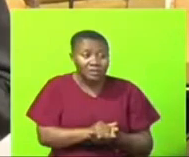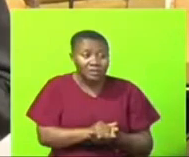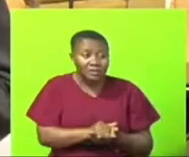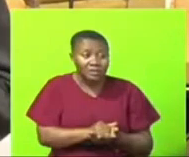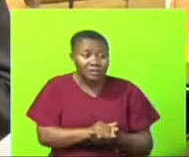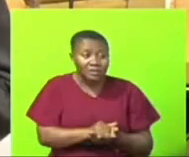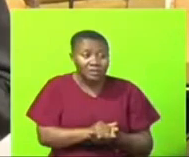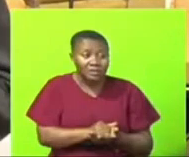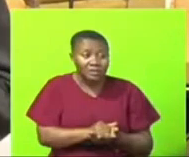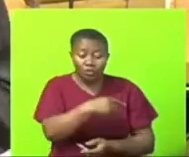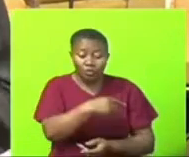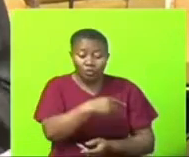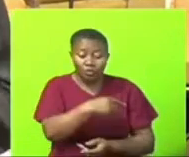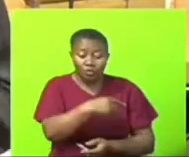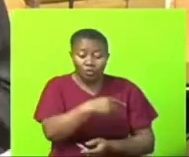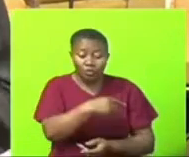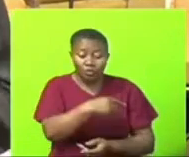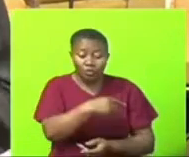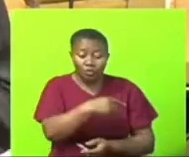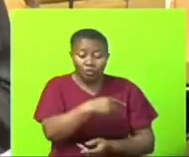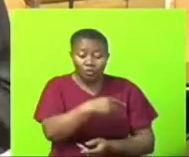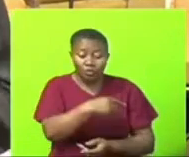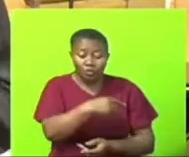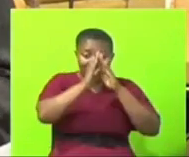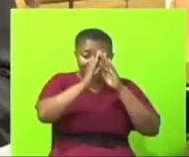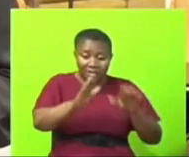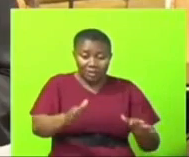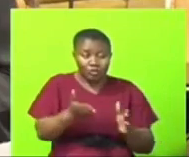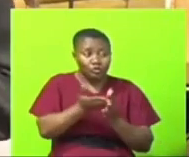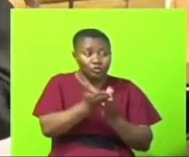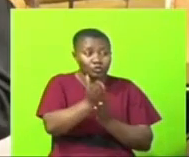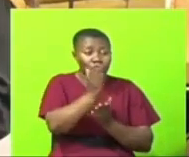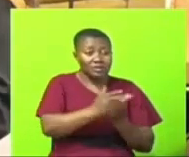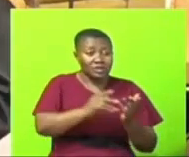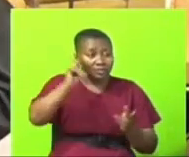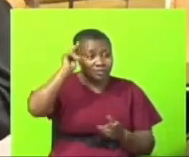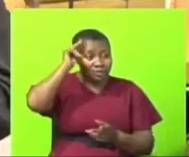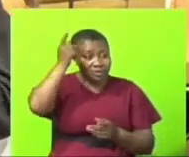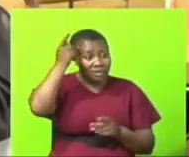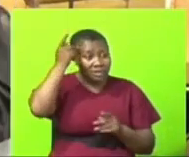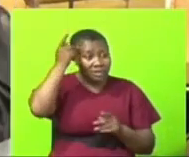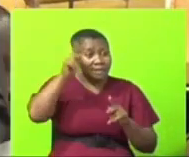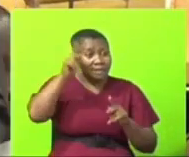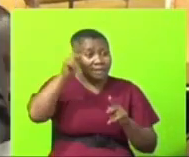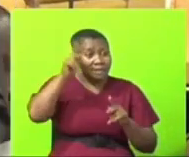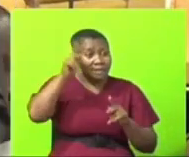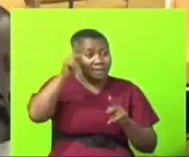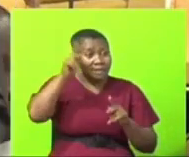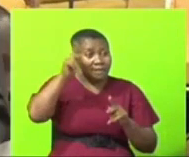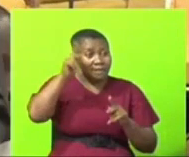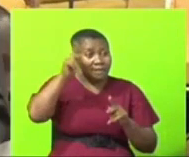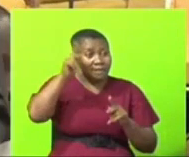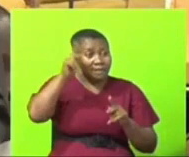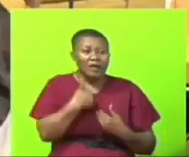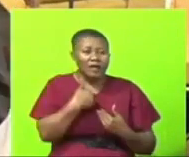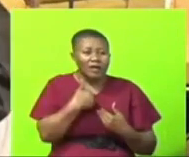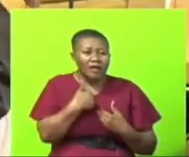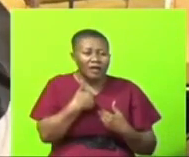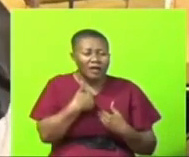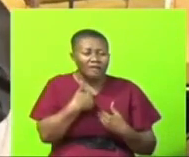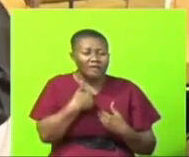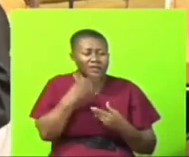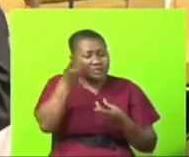came to this House on the ticket of political parties have gone to file as